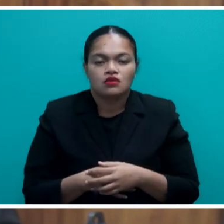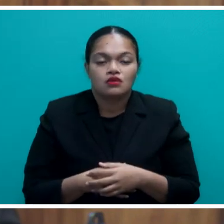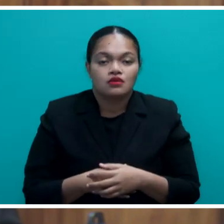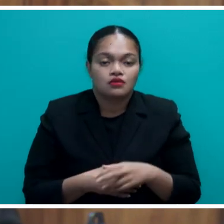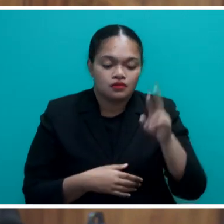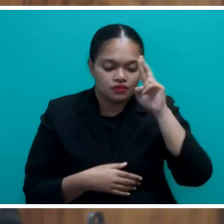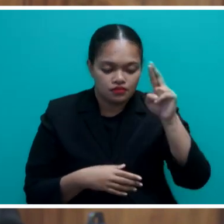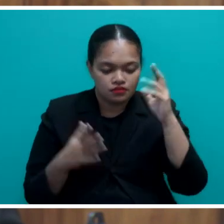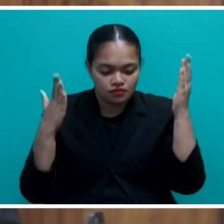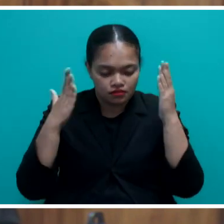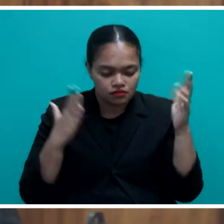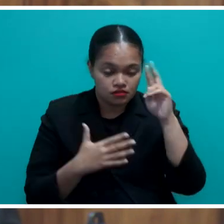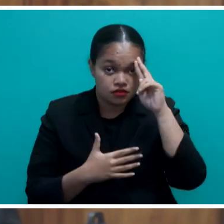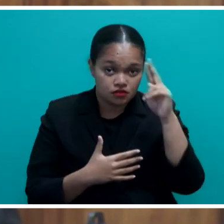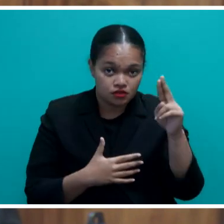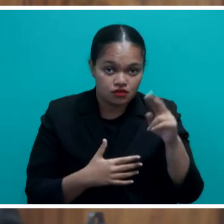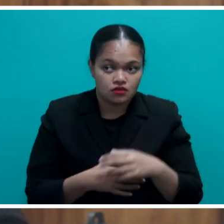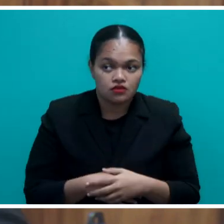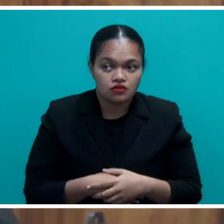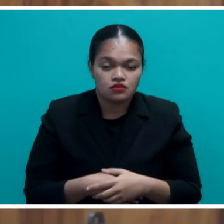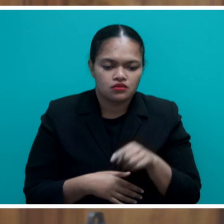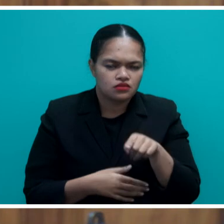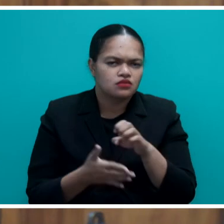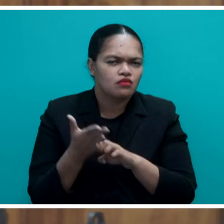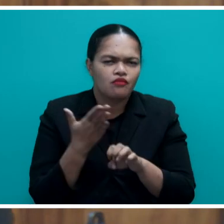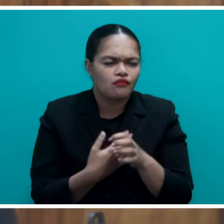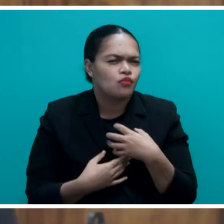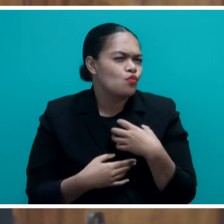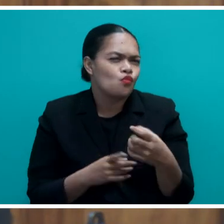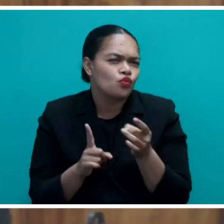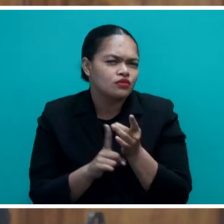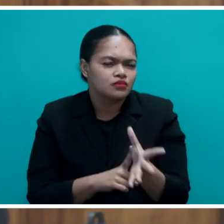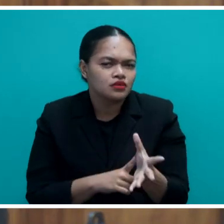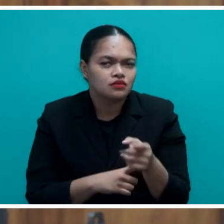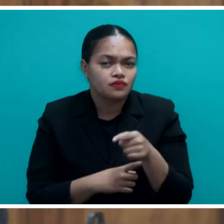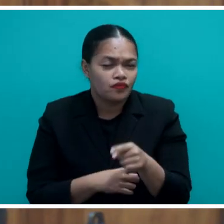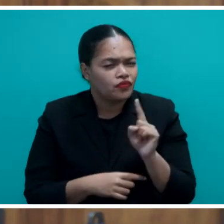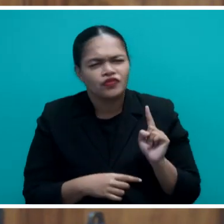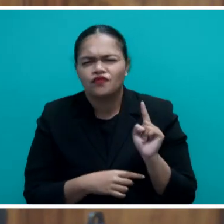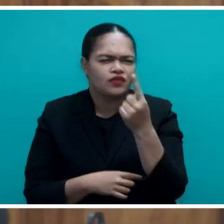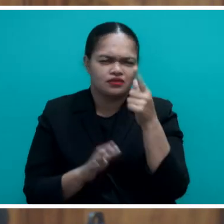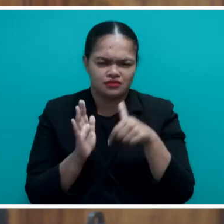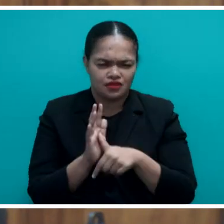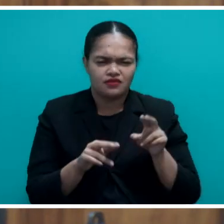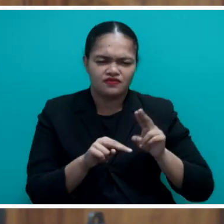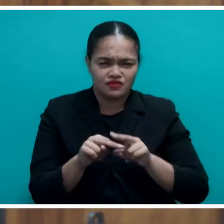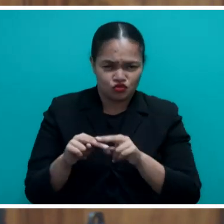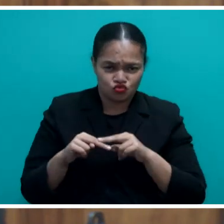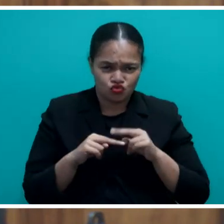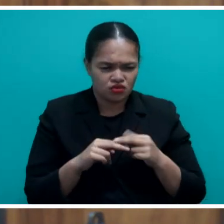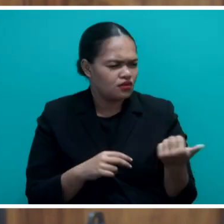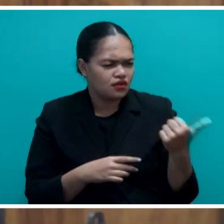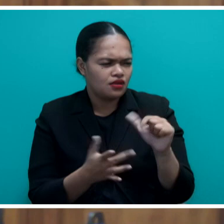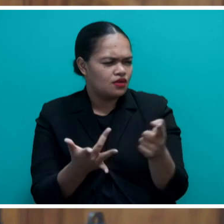sir, what makes this event more special is that this is the first time for Fiji or any